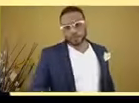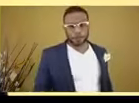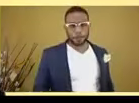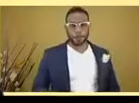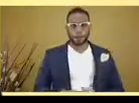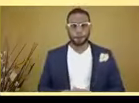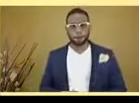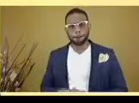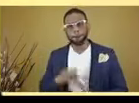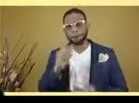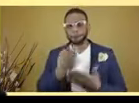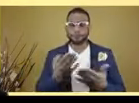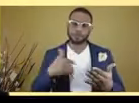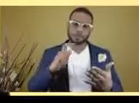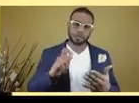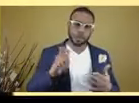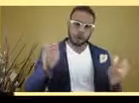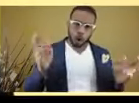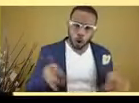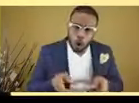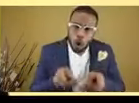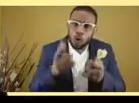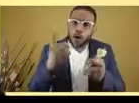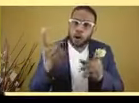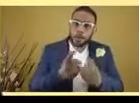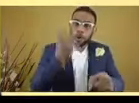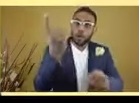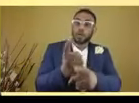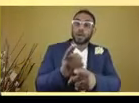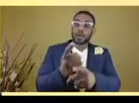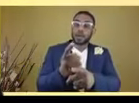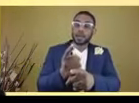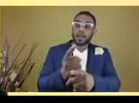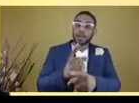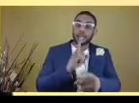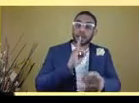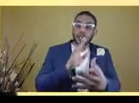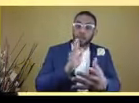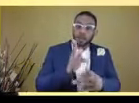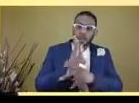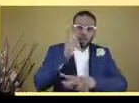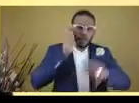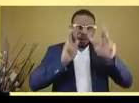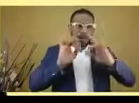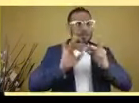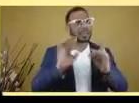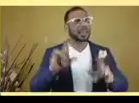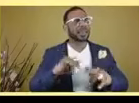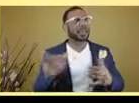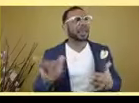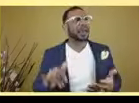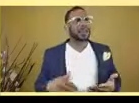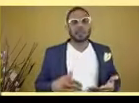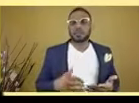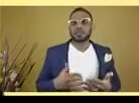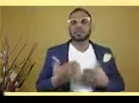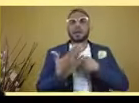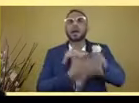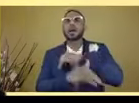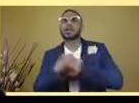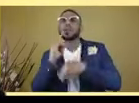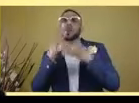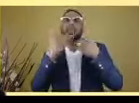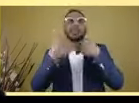One of the things we have to hurry up and correct is we keep hearing people say things like the country is